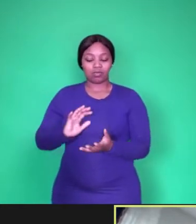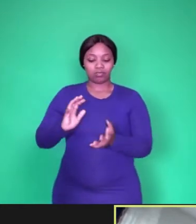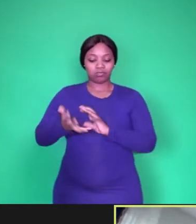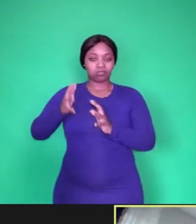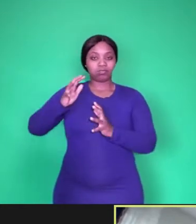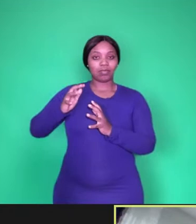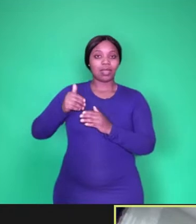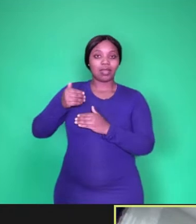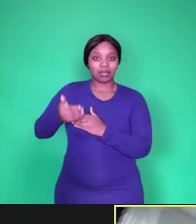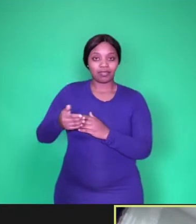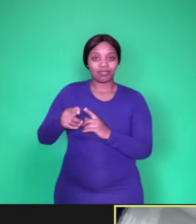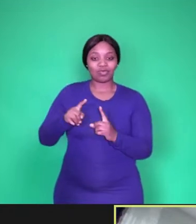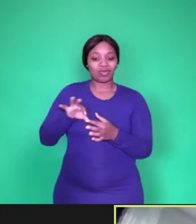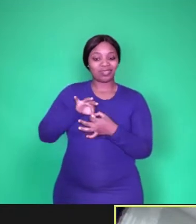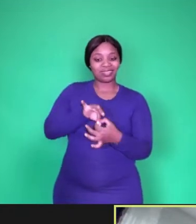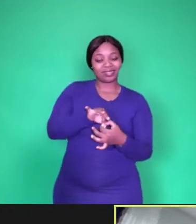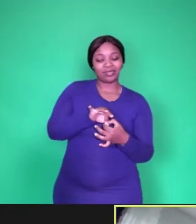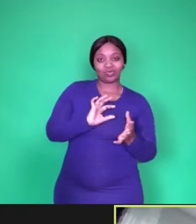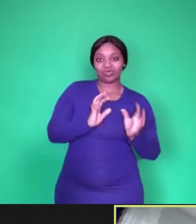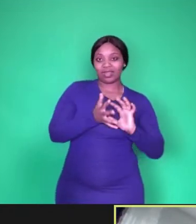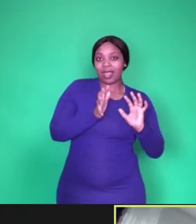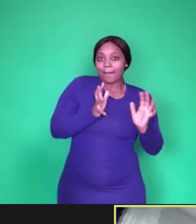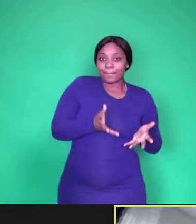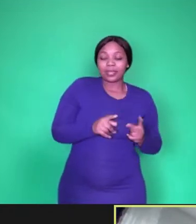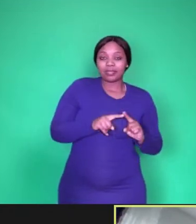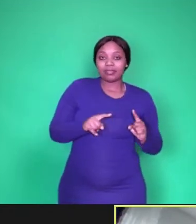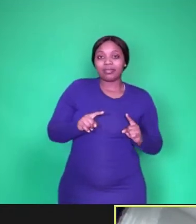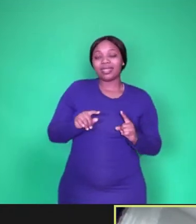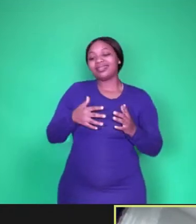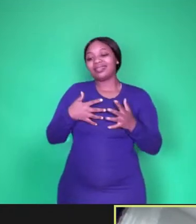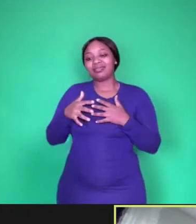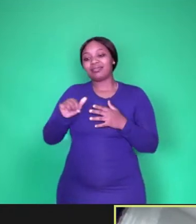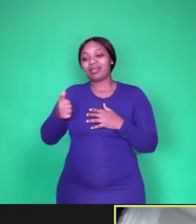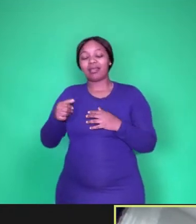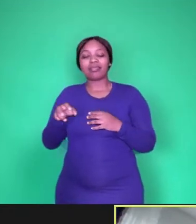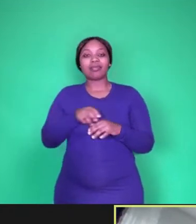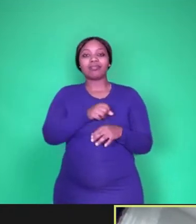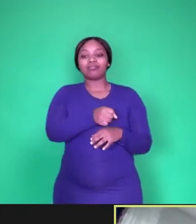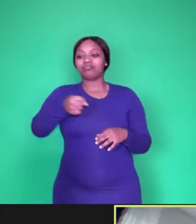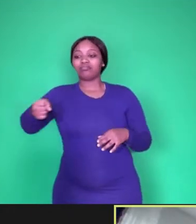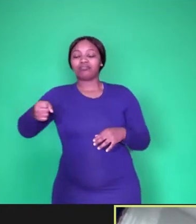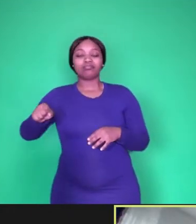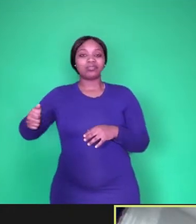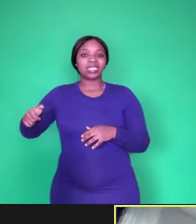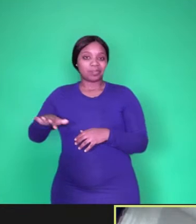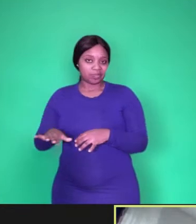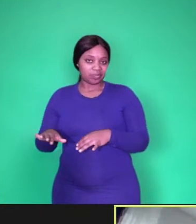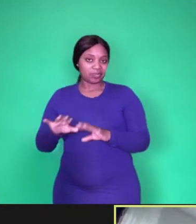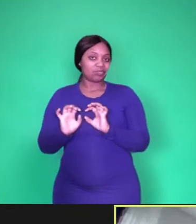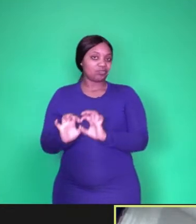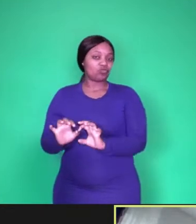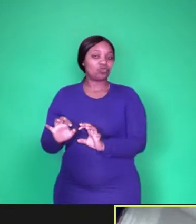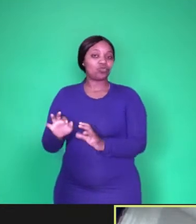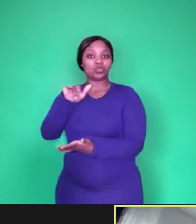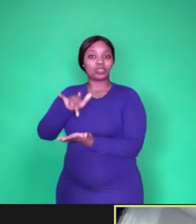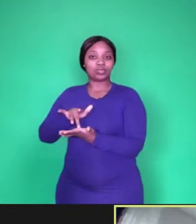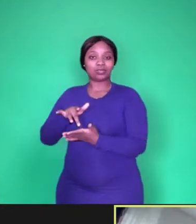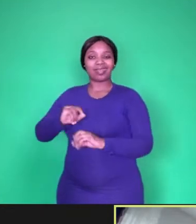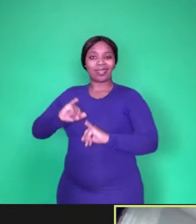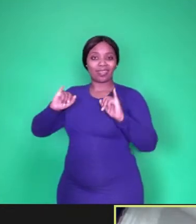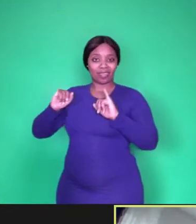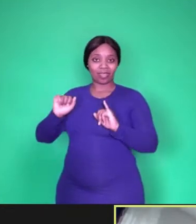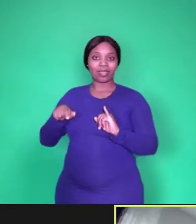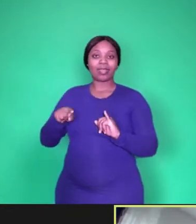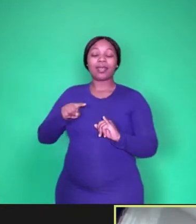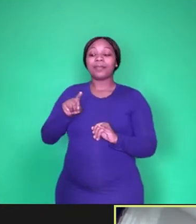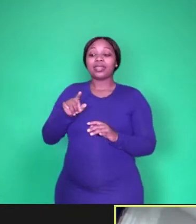to disasters, but can also be other kinds of displacement, conflict related, etc. But they are at the national level, and I'm aware